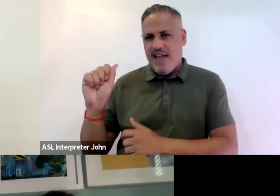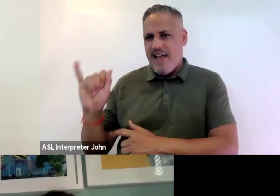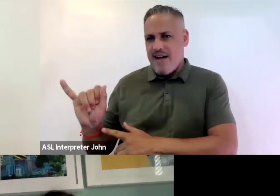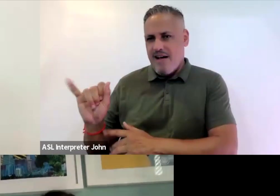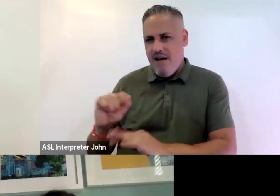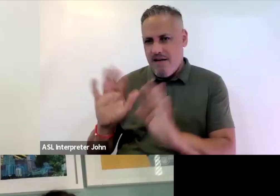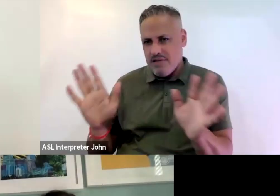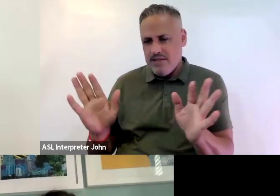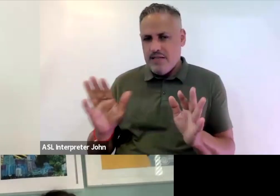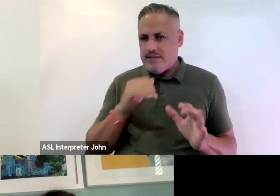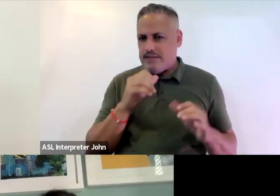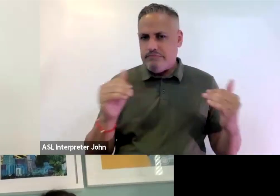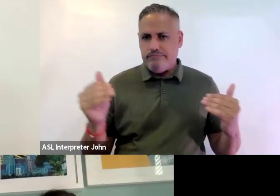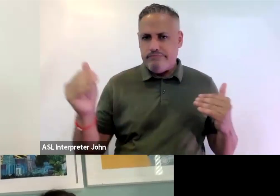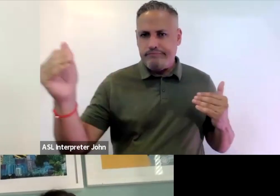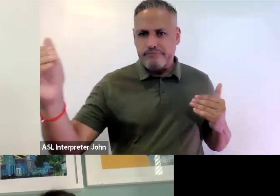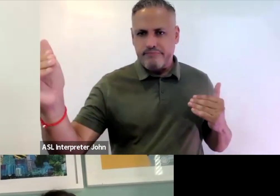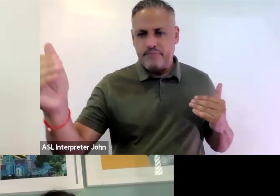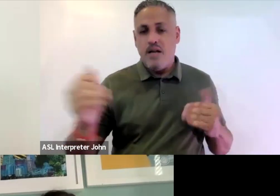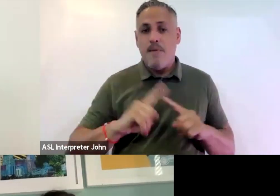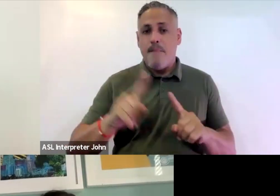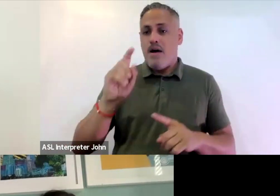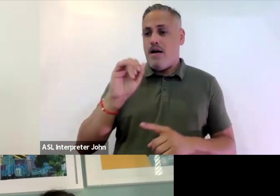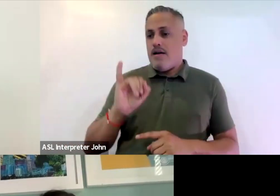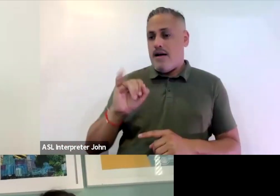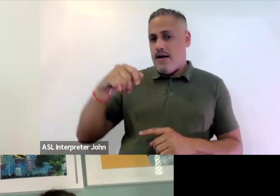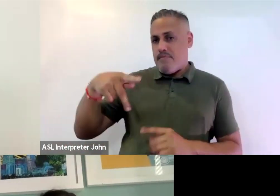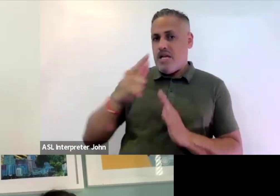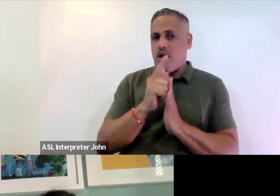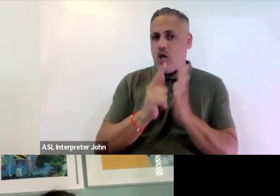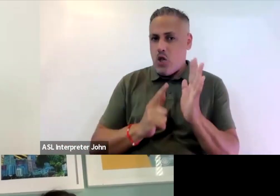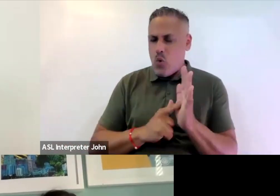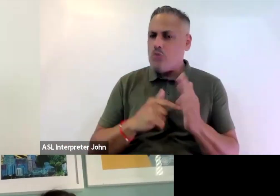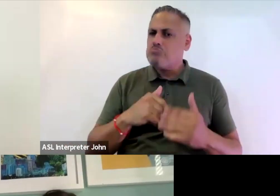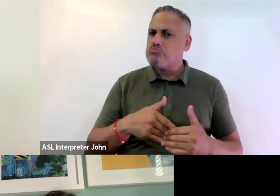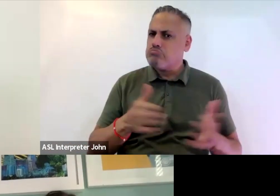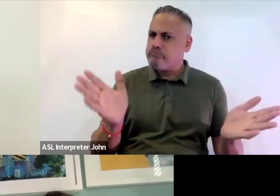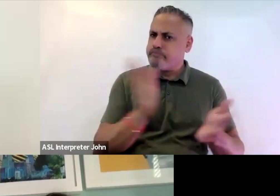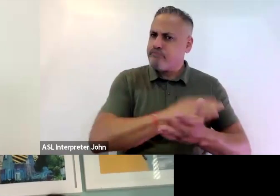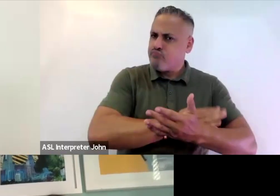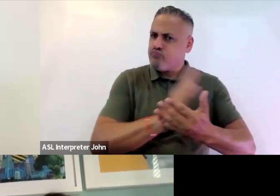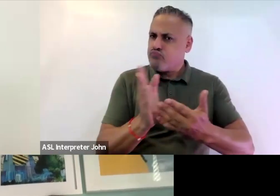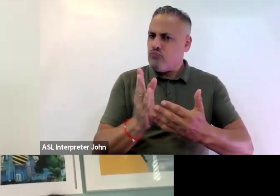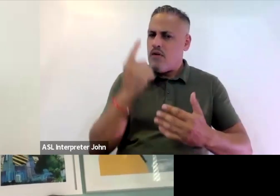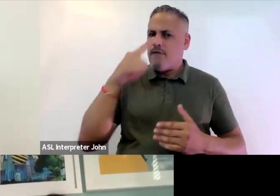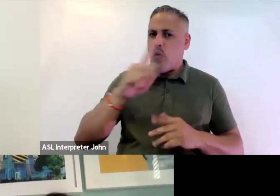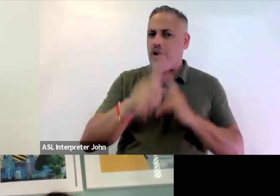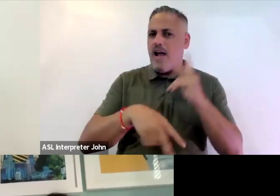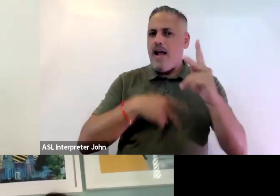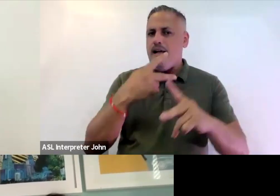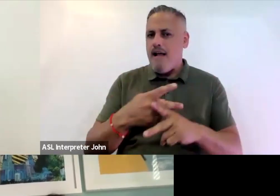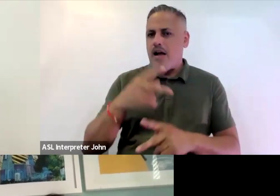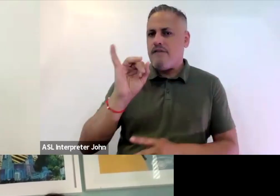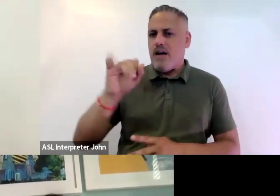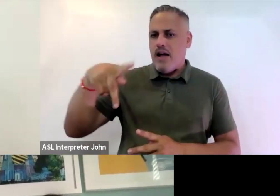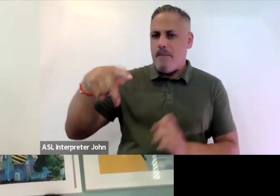So it's not doing that. However, intellectual property law is pretty vast when it comes to the types of